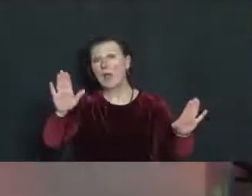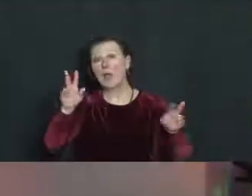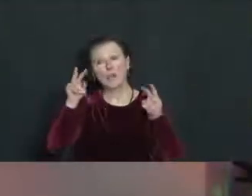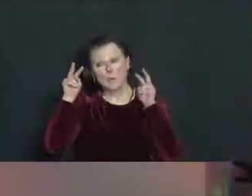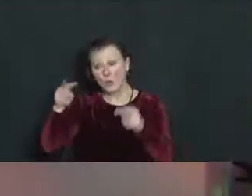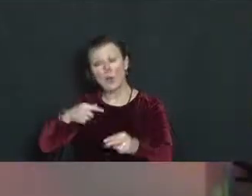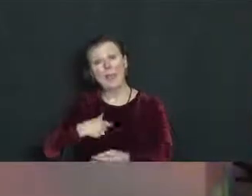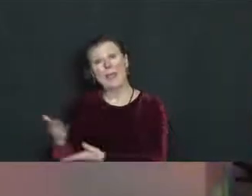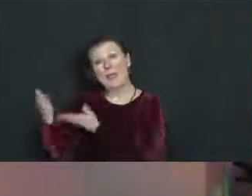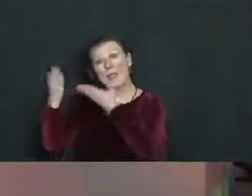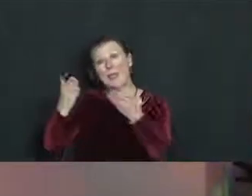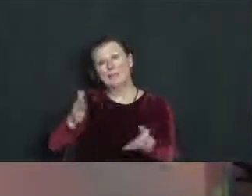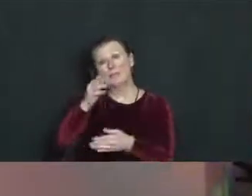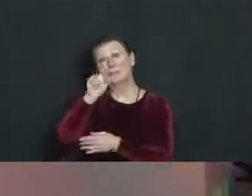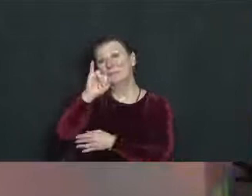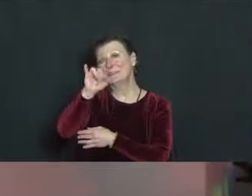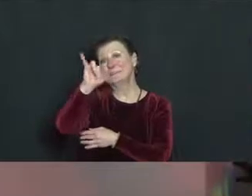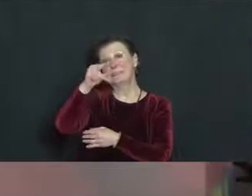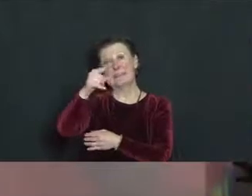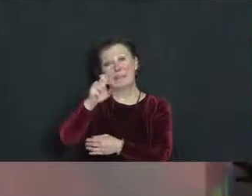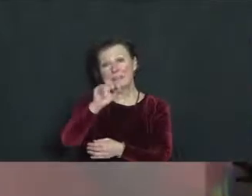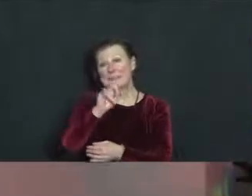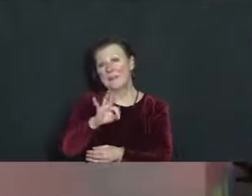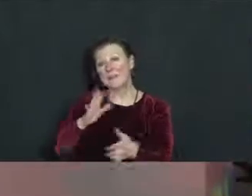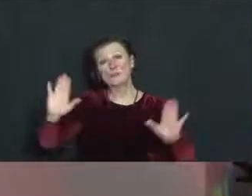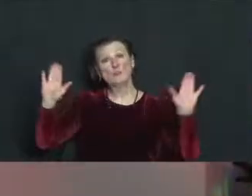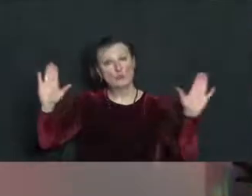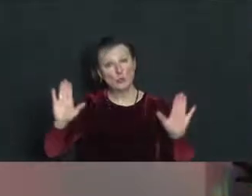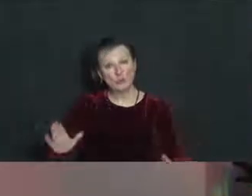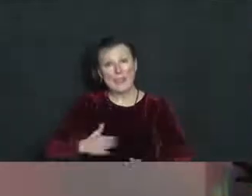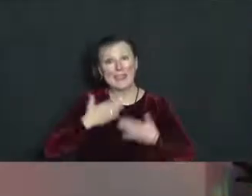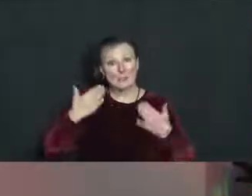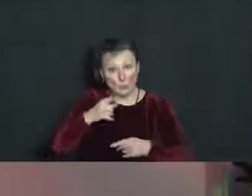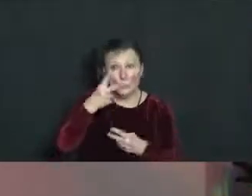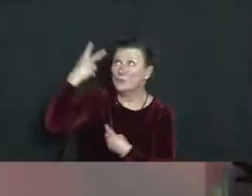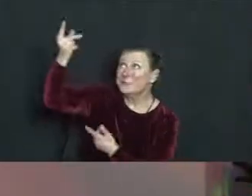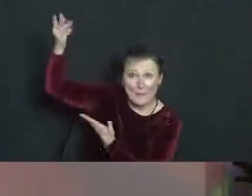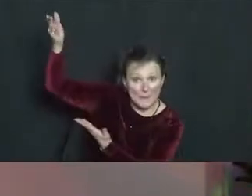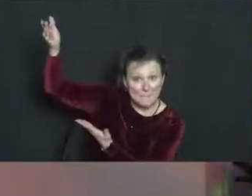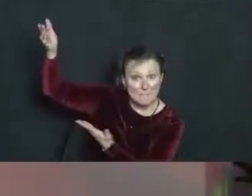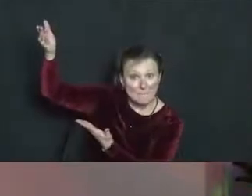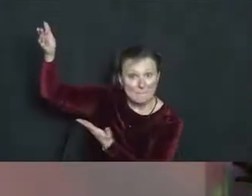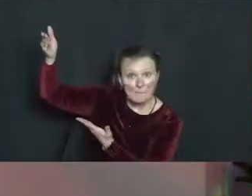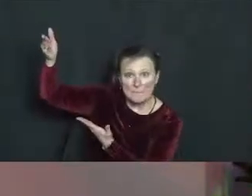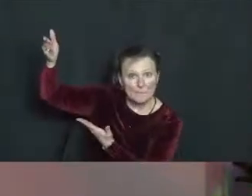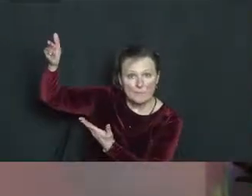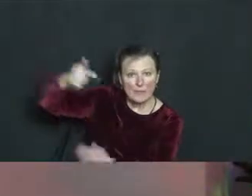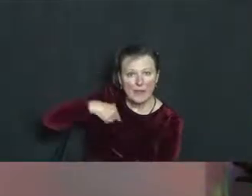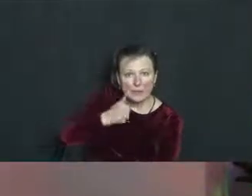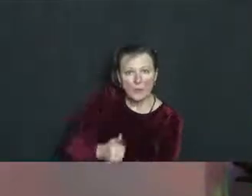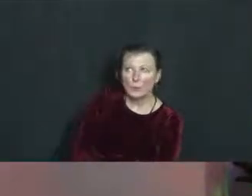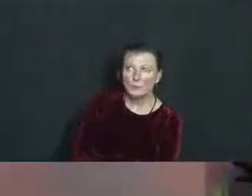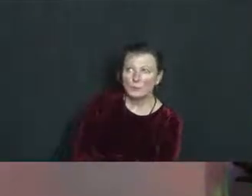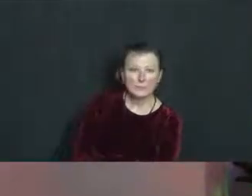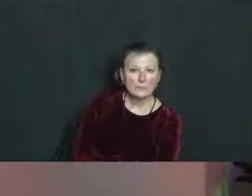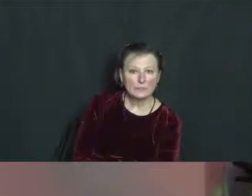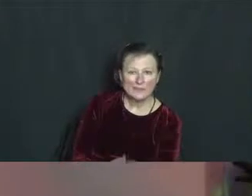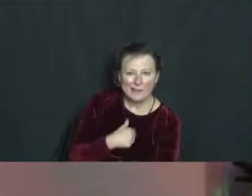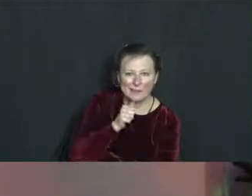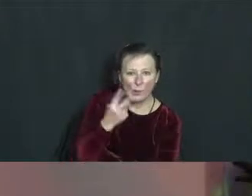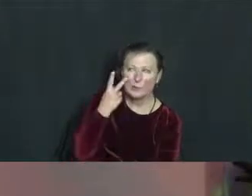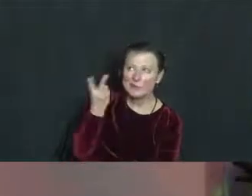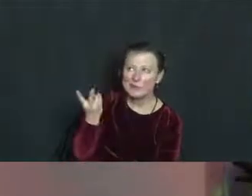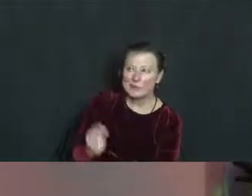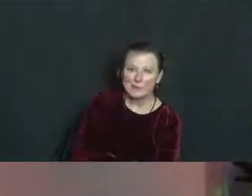good tidings of great joy, which shall be to all people"? Do you see those angels? I don't. I don't see